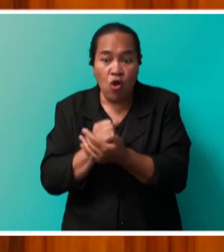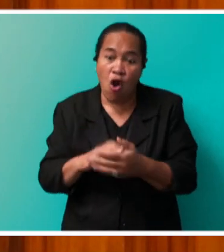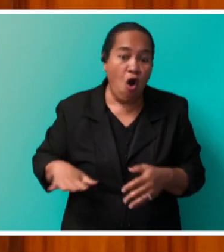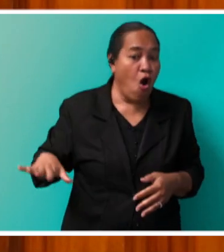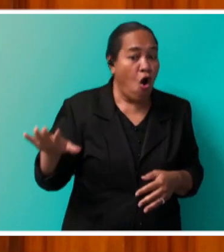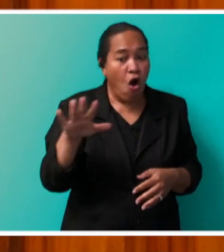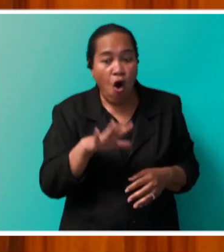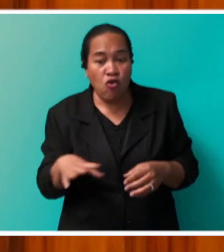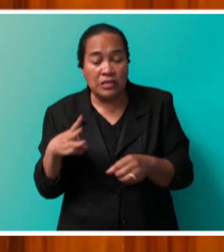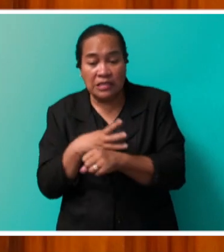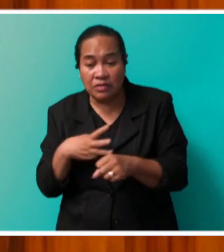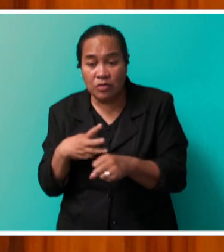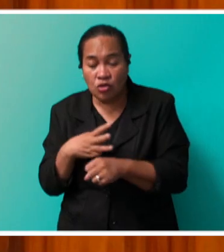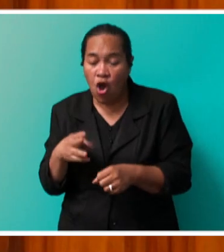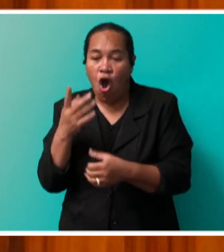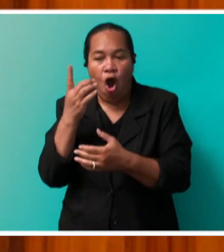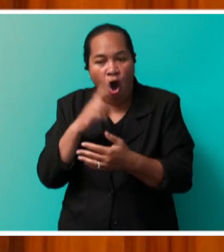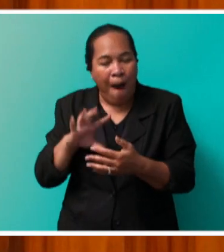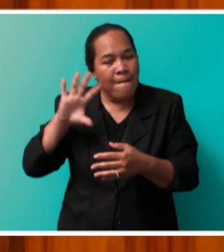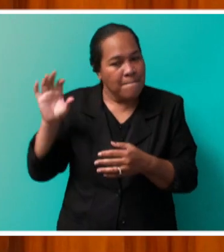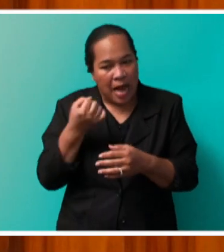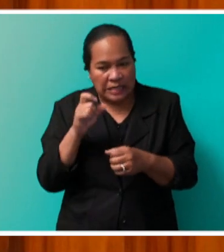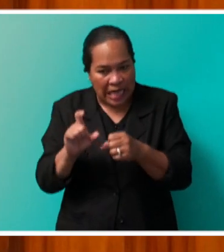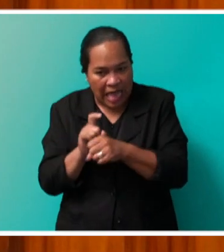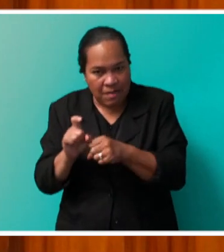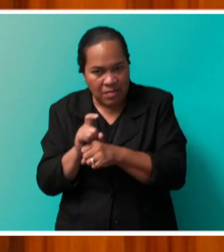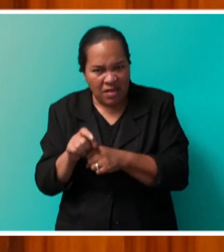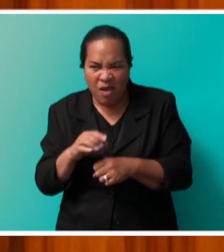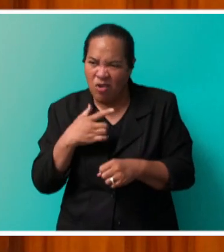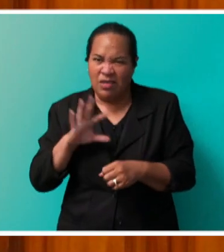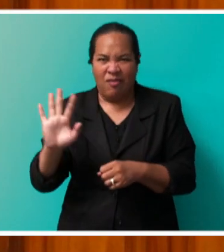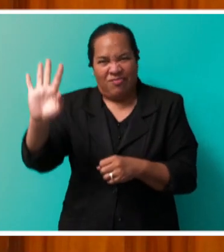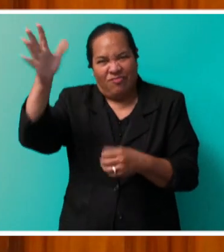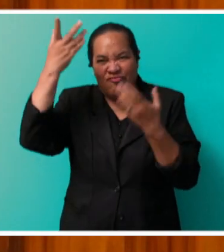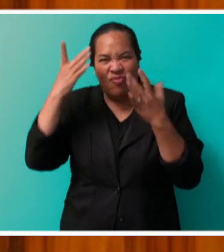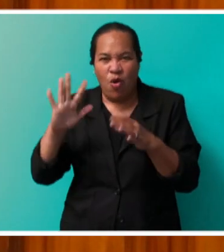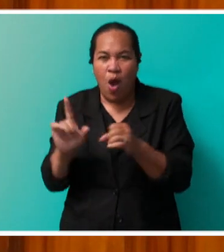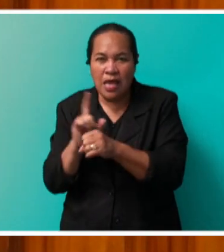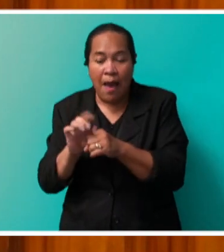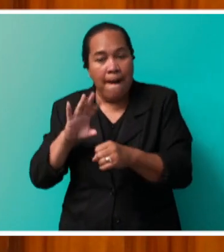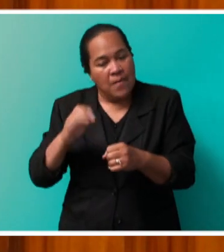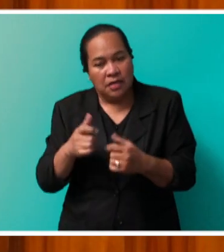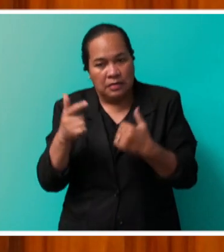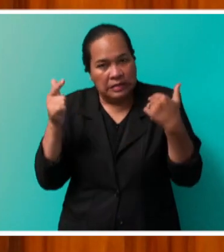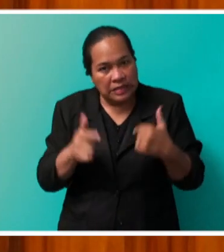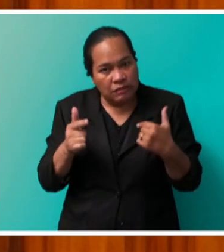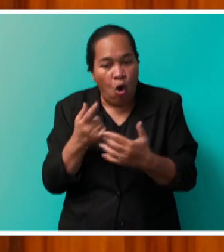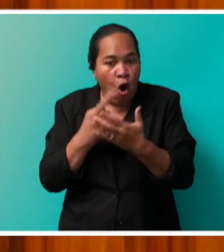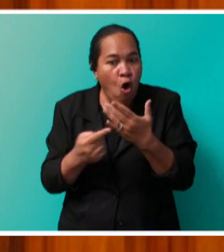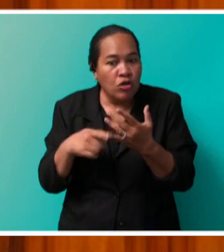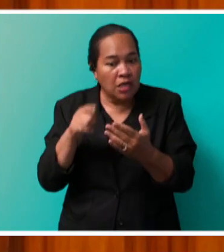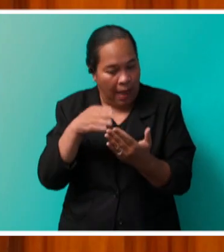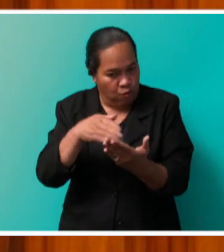buy timbers which are treated according to the legally prescribed standards. Honorable Speaker, we can only